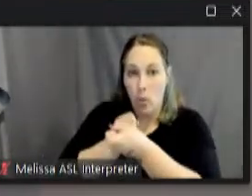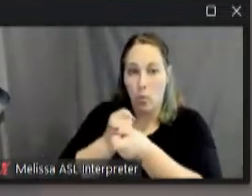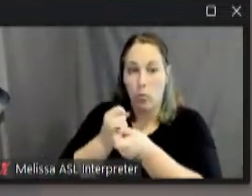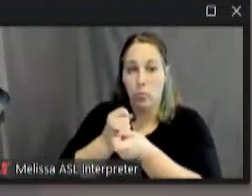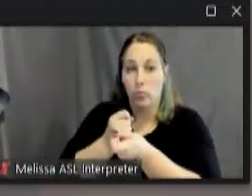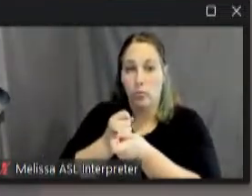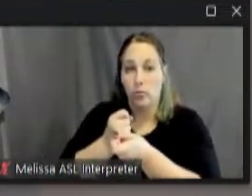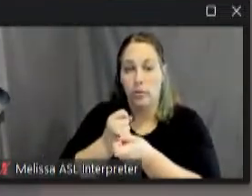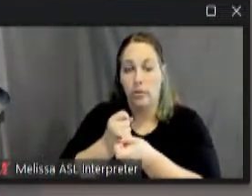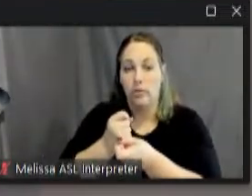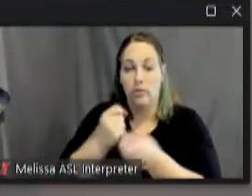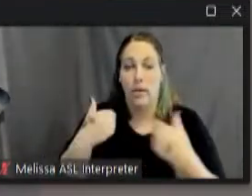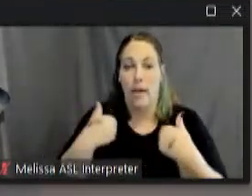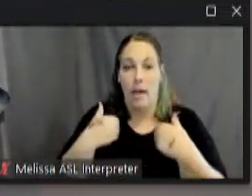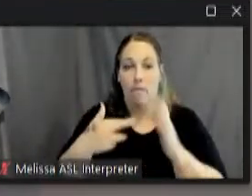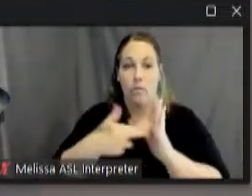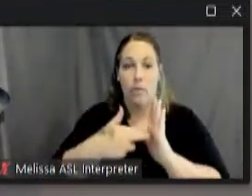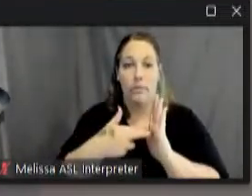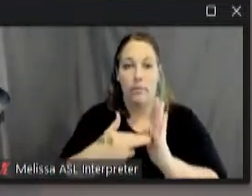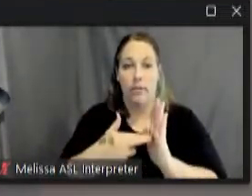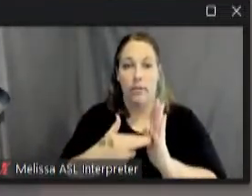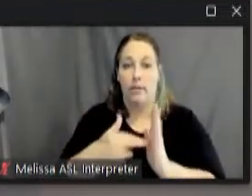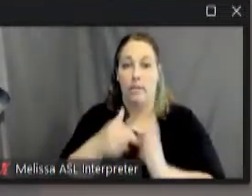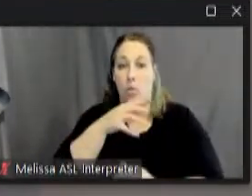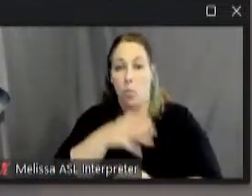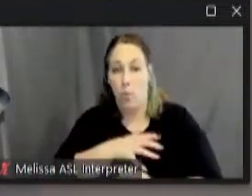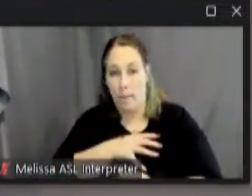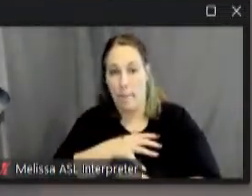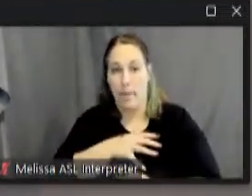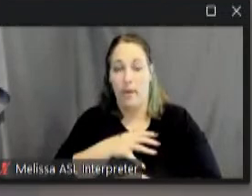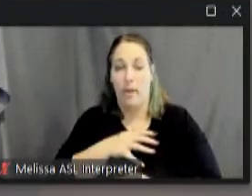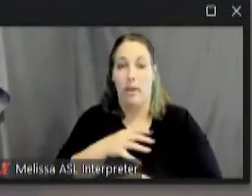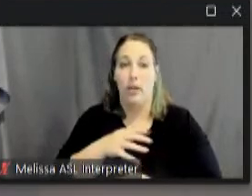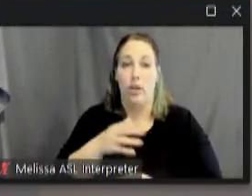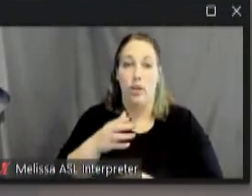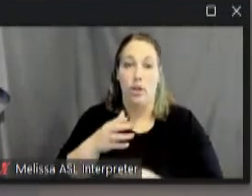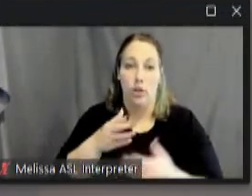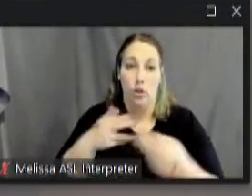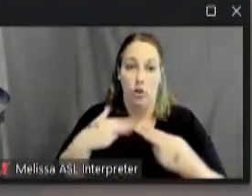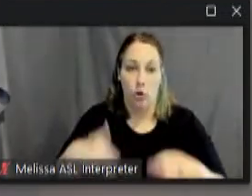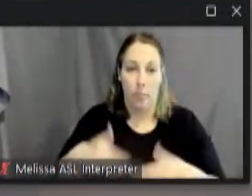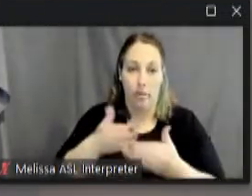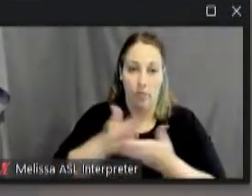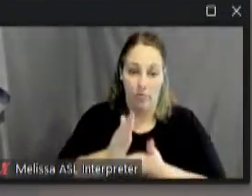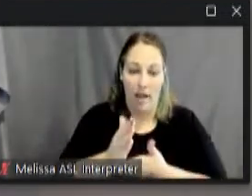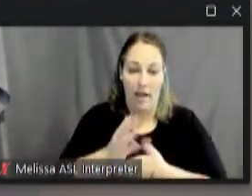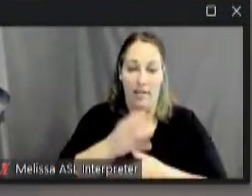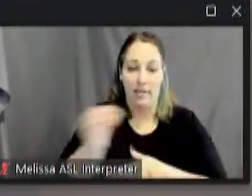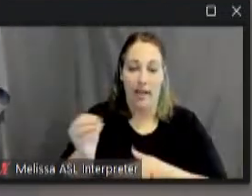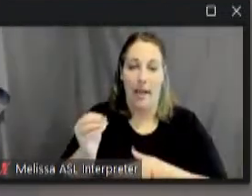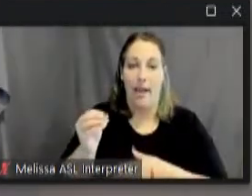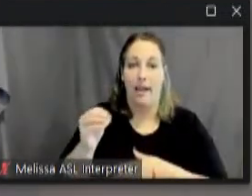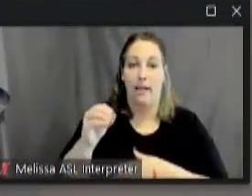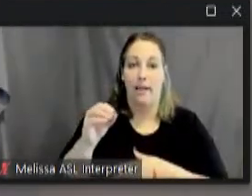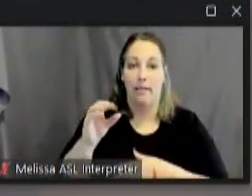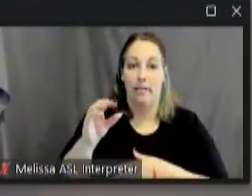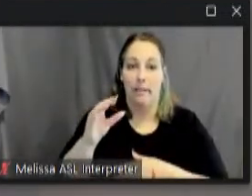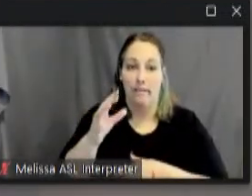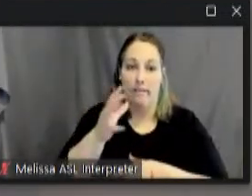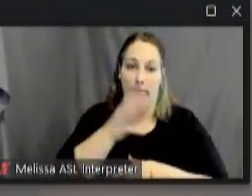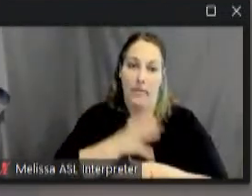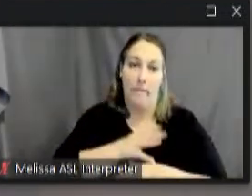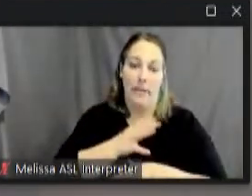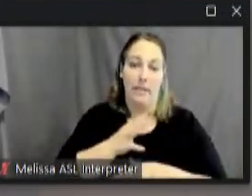have representatives of women, human rights, and feminists, so that we can provide a gender focus